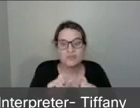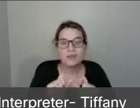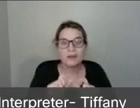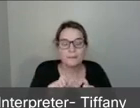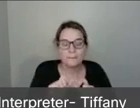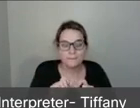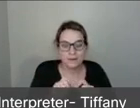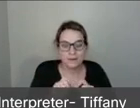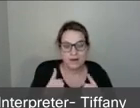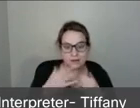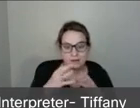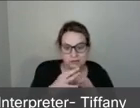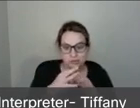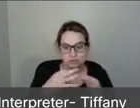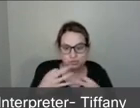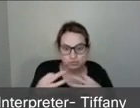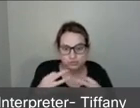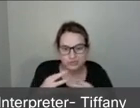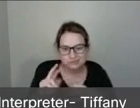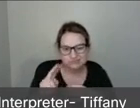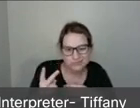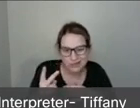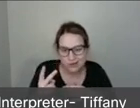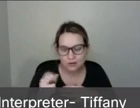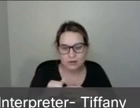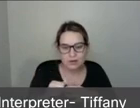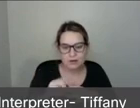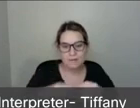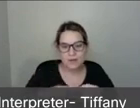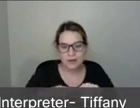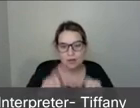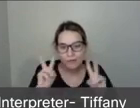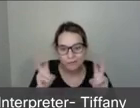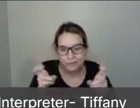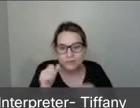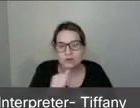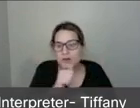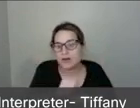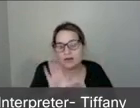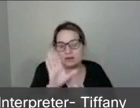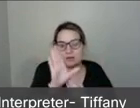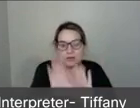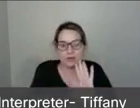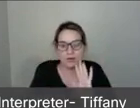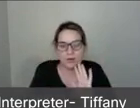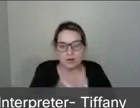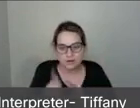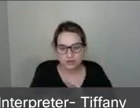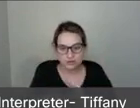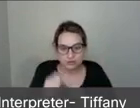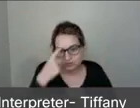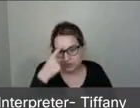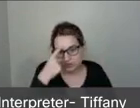competitiveness has been described as secondary based on the phrasing of the Arizona Constitution that it should be